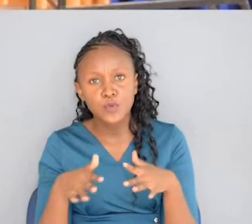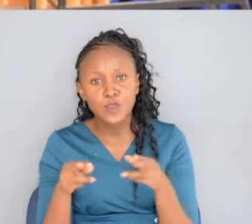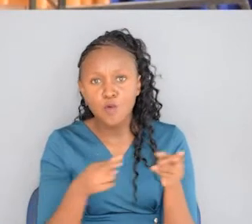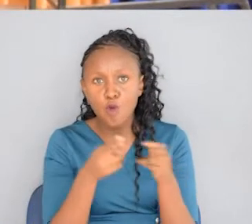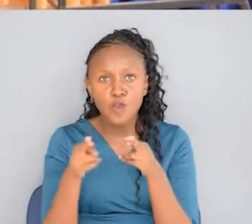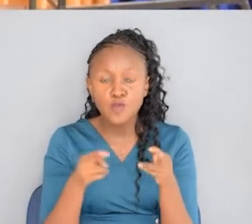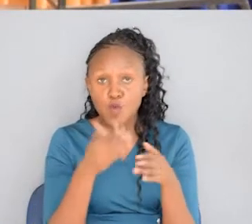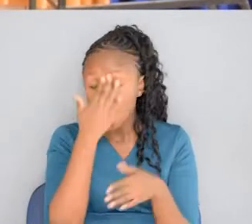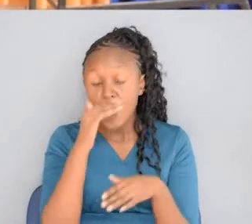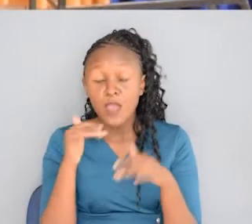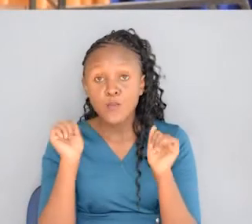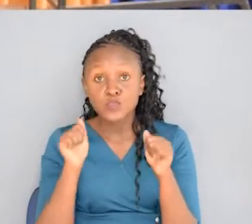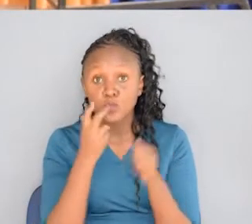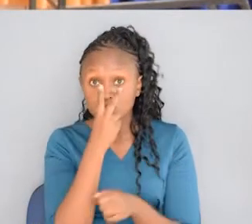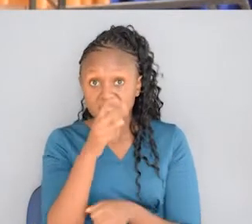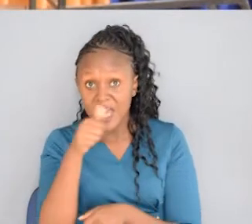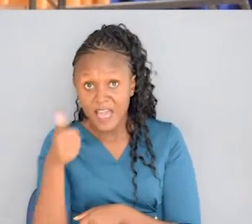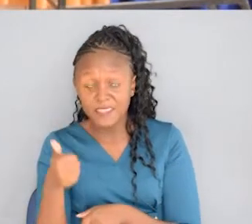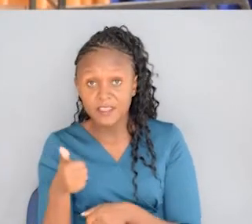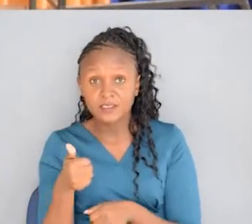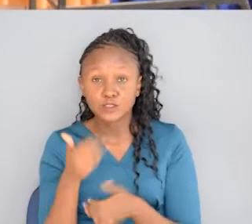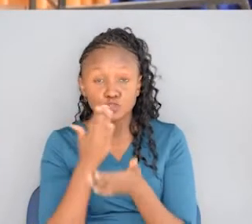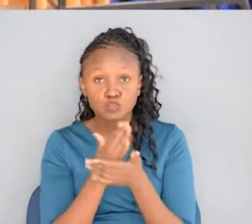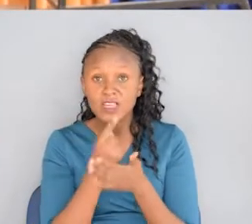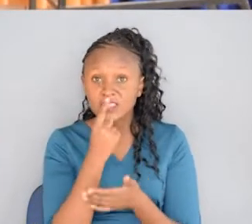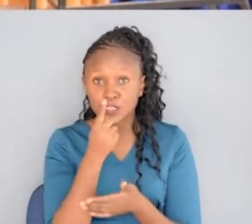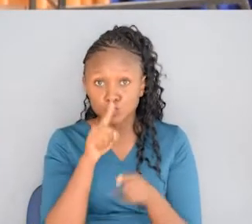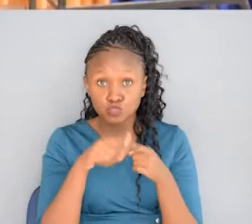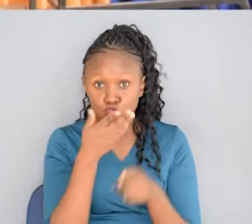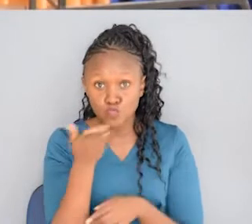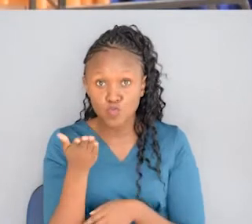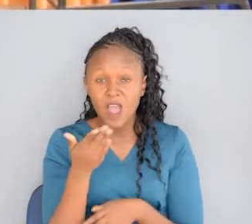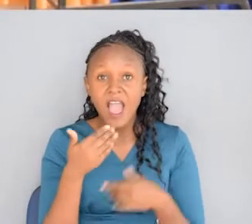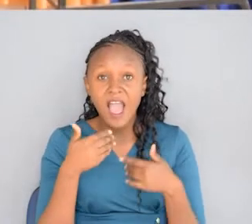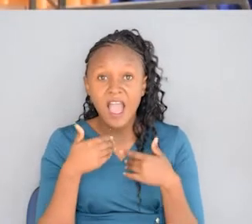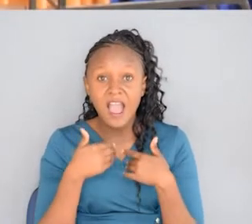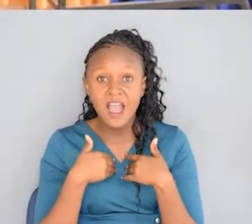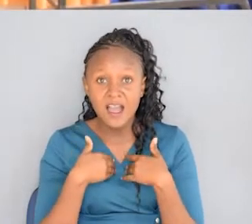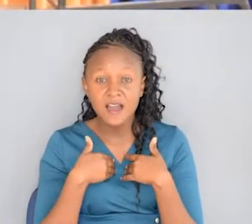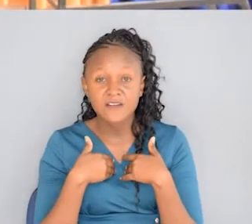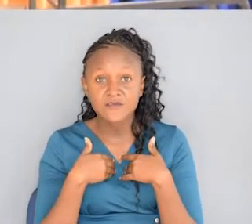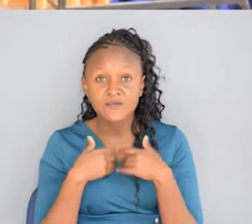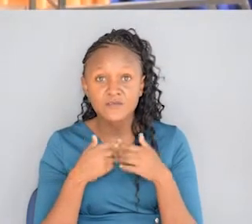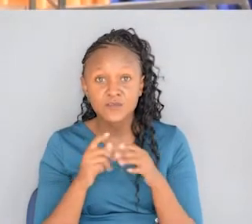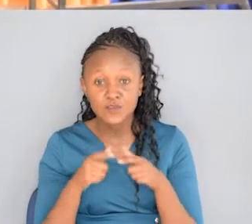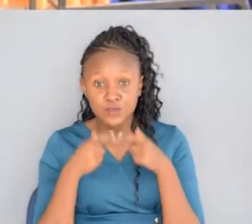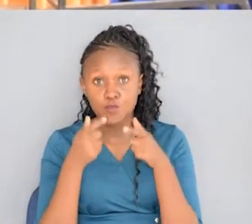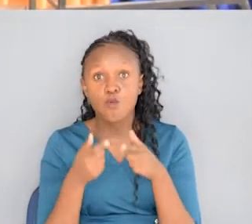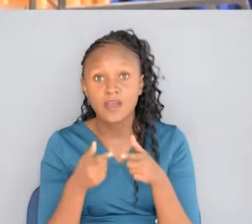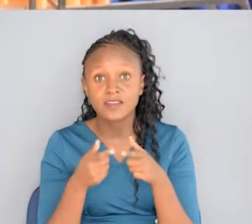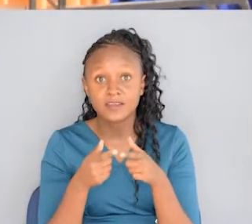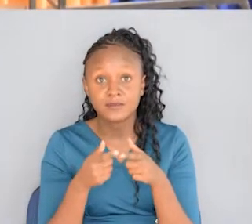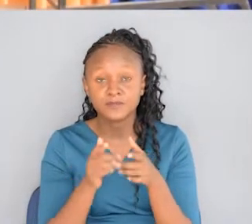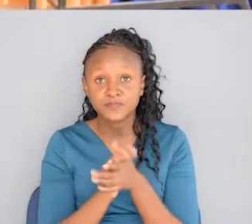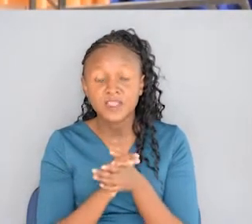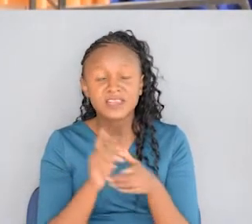by others. Truly I say to you, they have received their reward. But when you pray, go into your